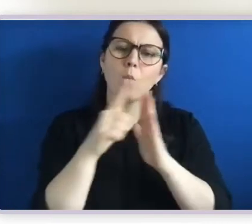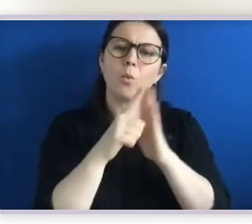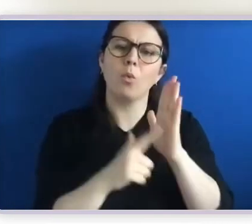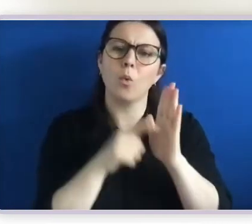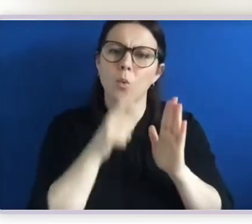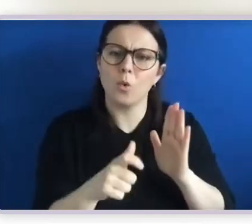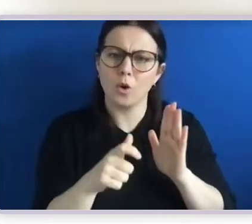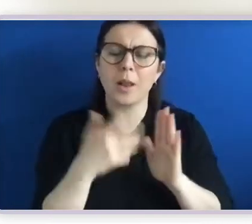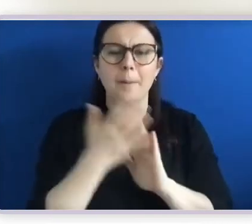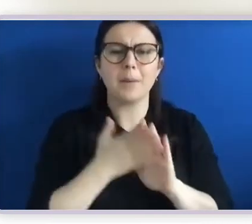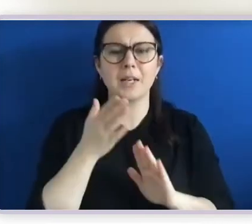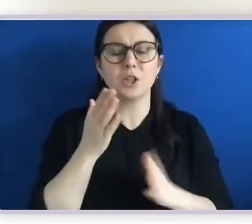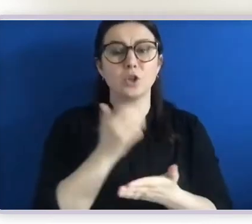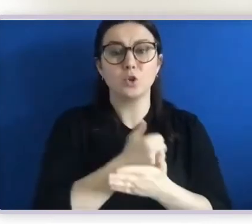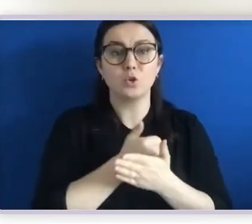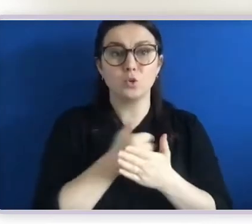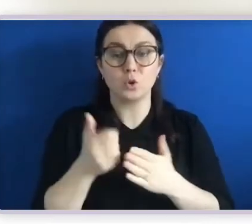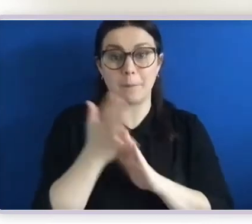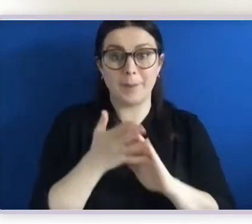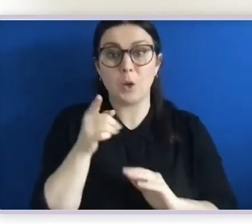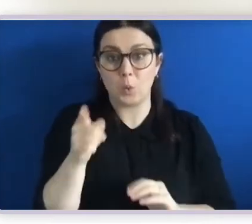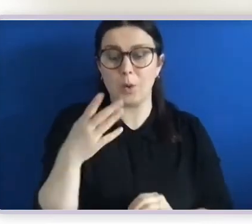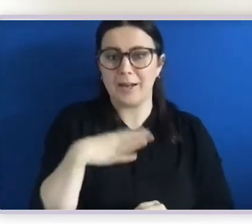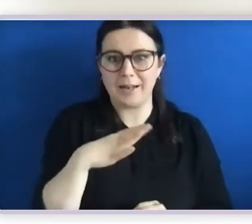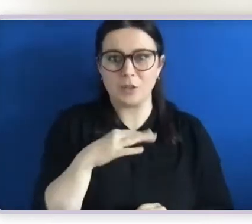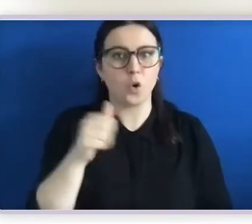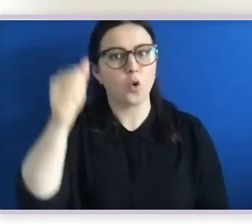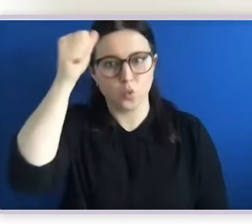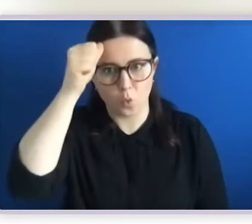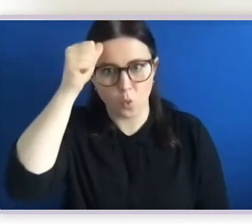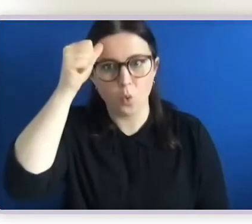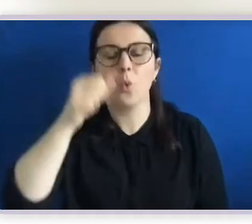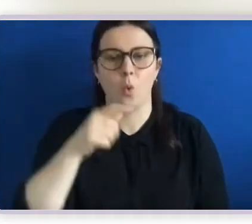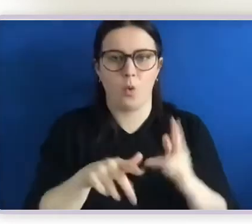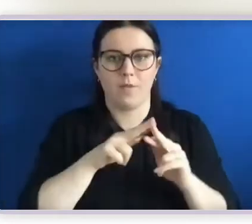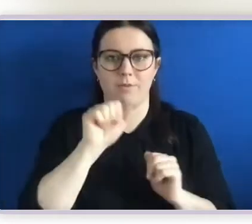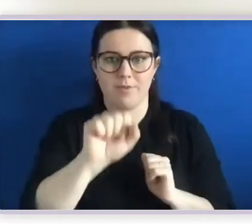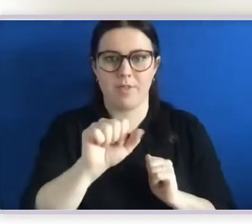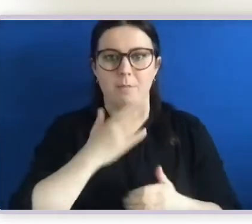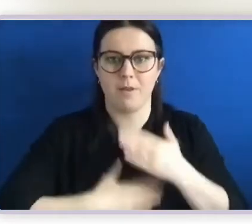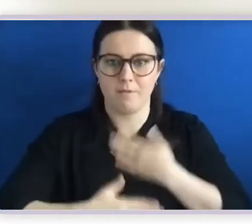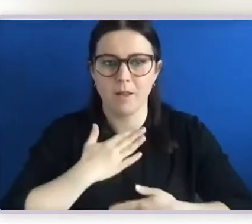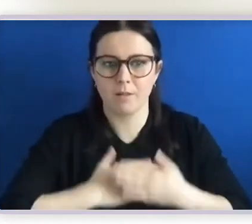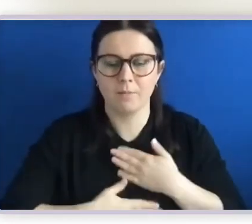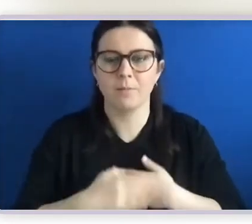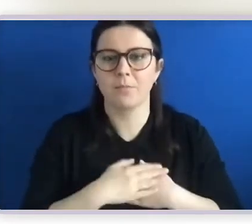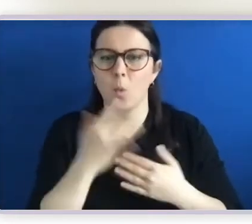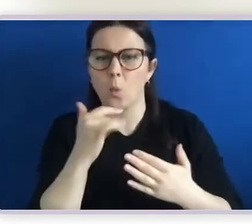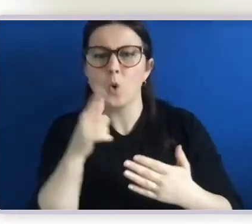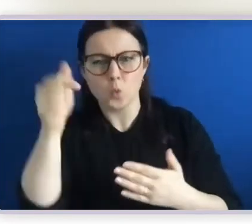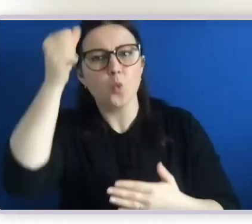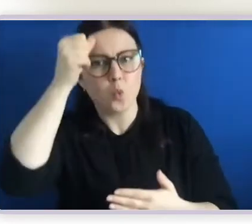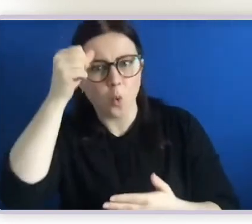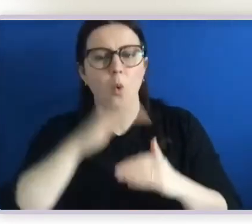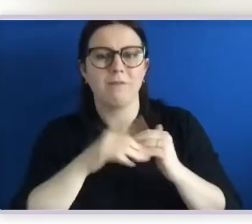direct knowledge of certain conduct or behaviour or an incident.